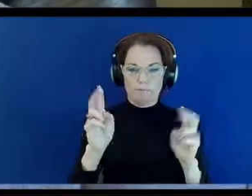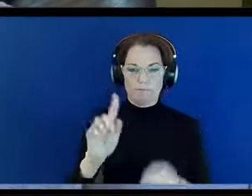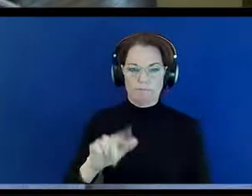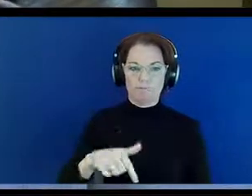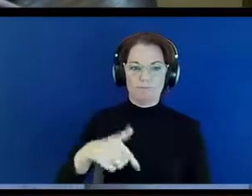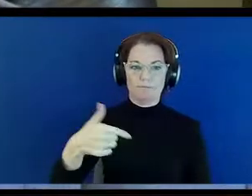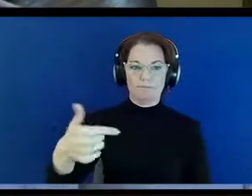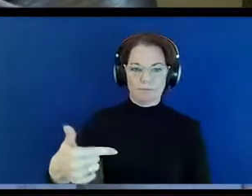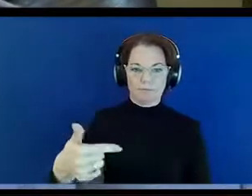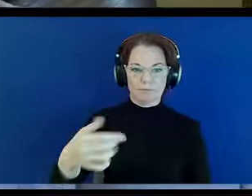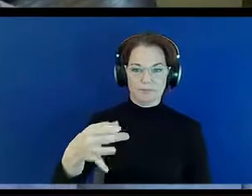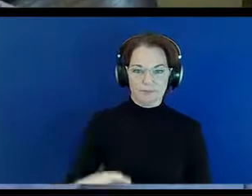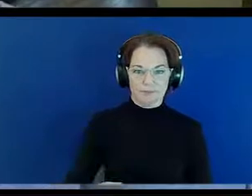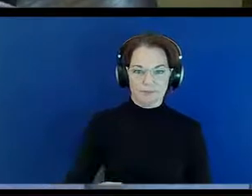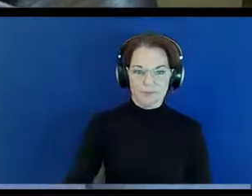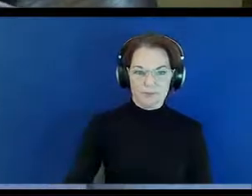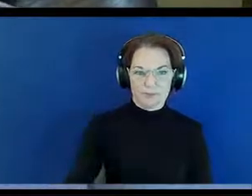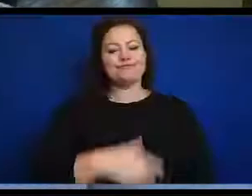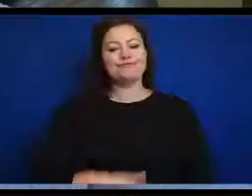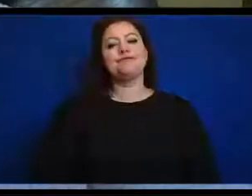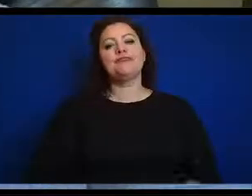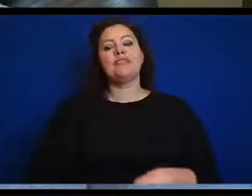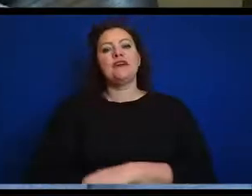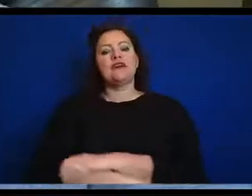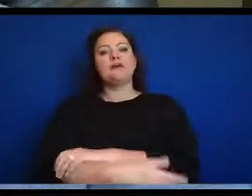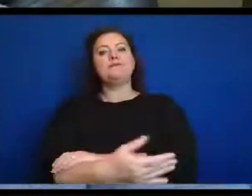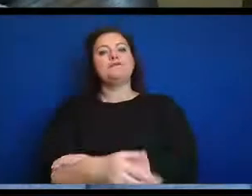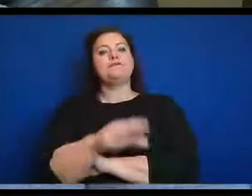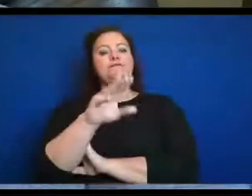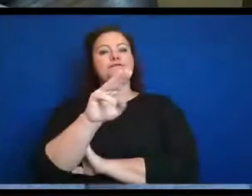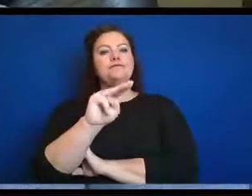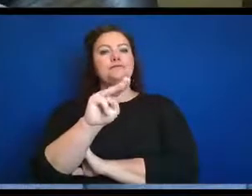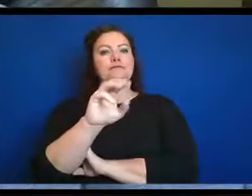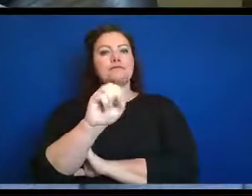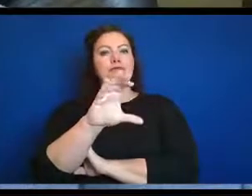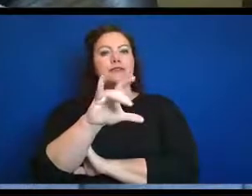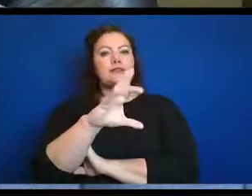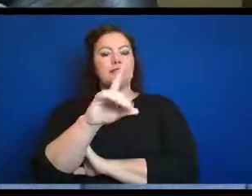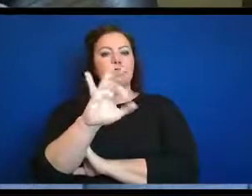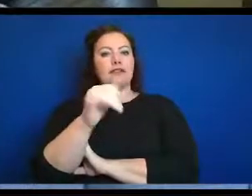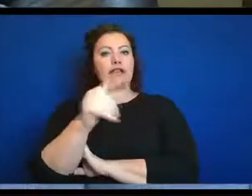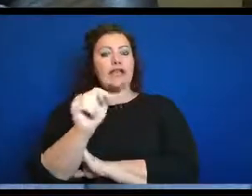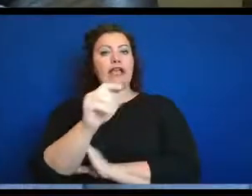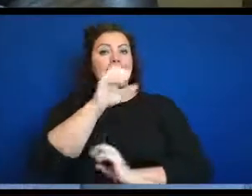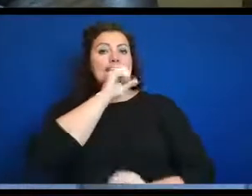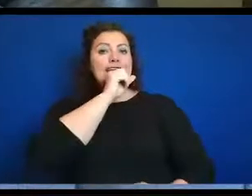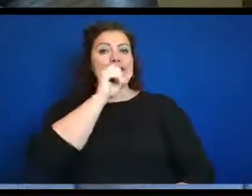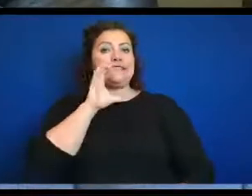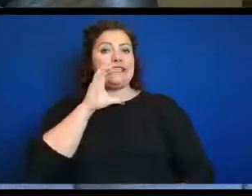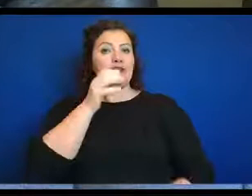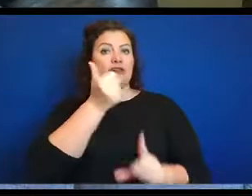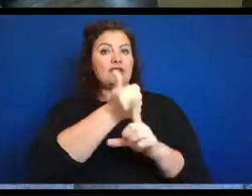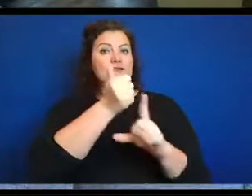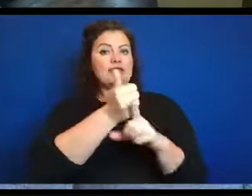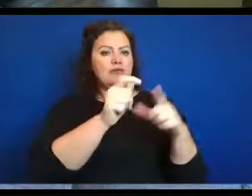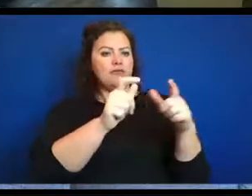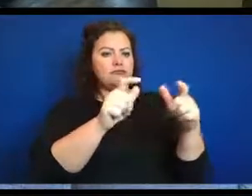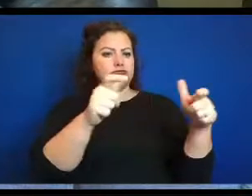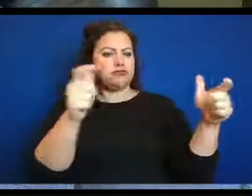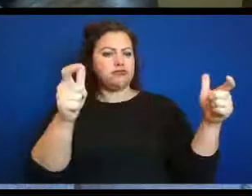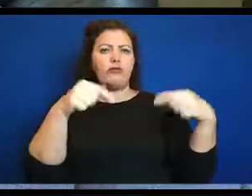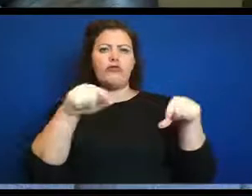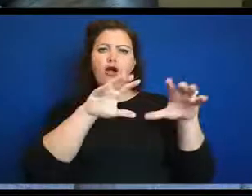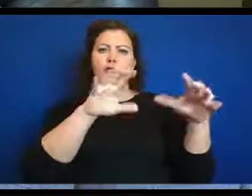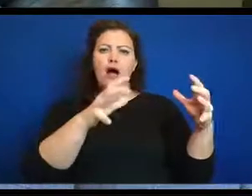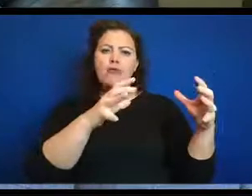Leget, seniors are a growing share of the housing market as our population ages. I think you said something that caught my attention,